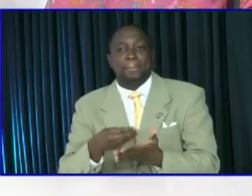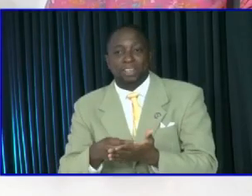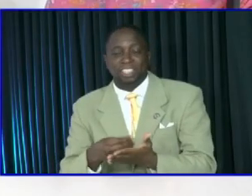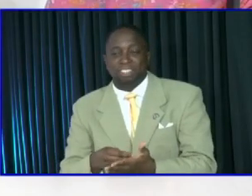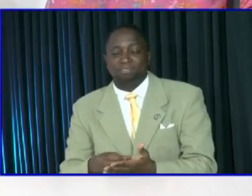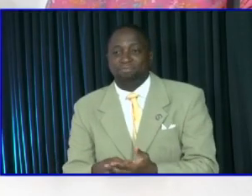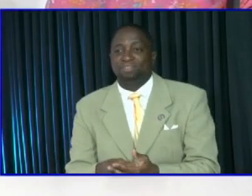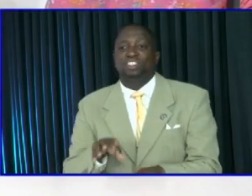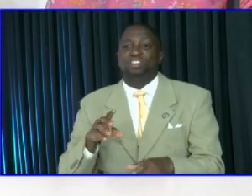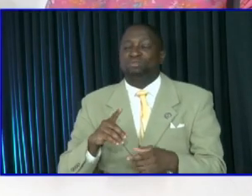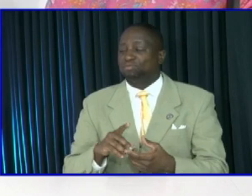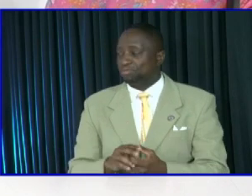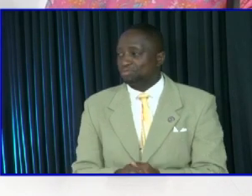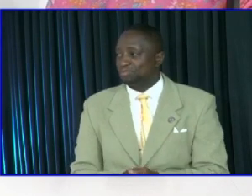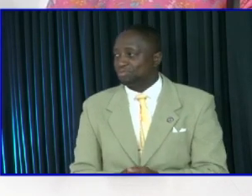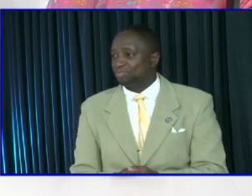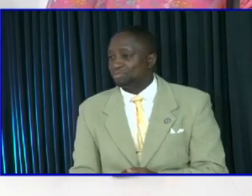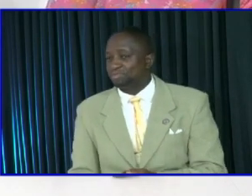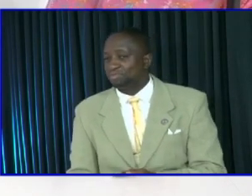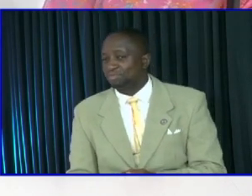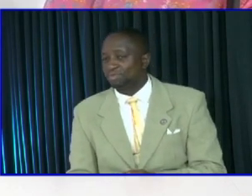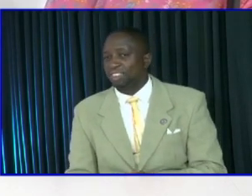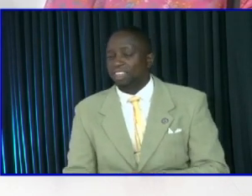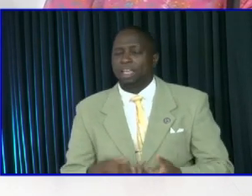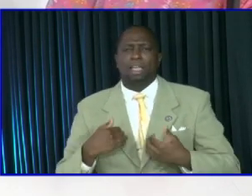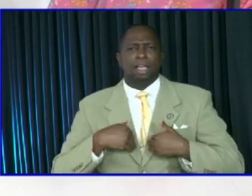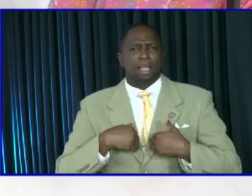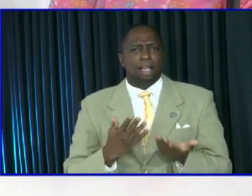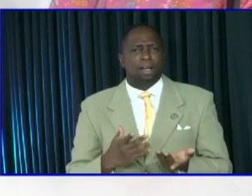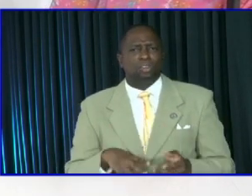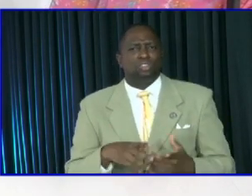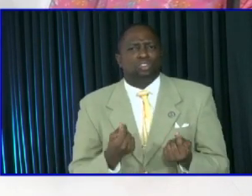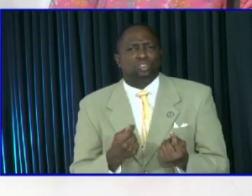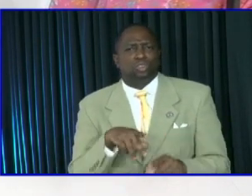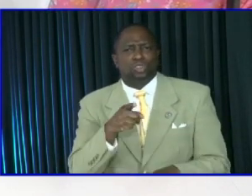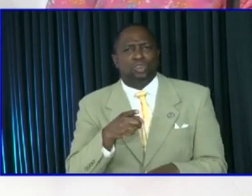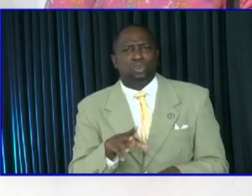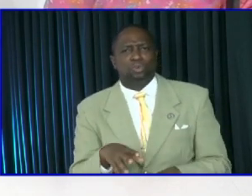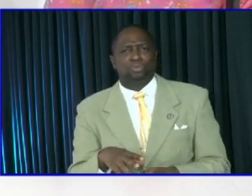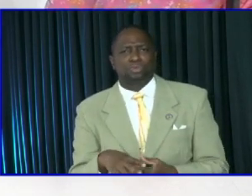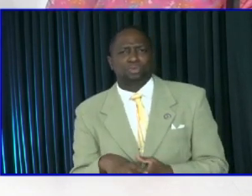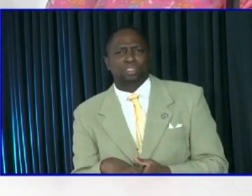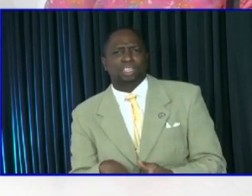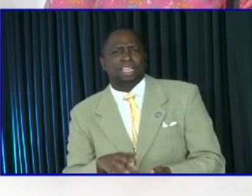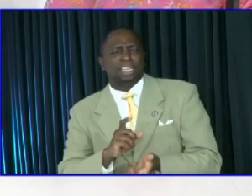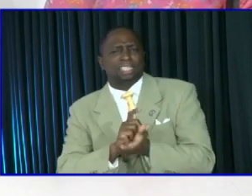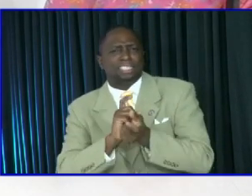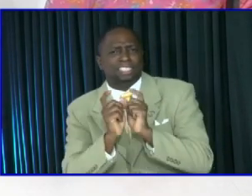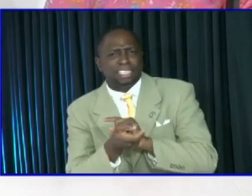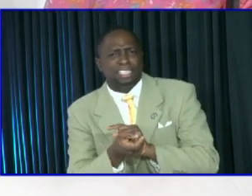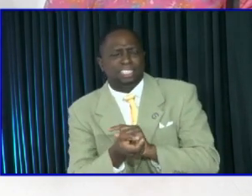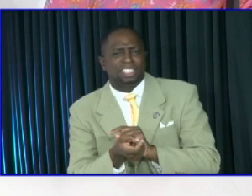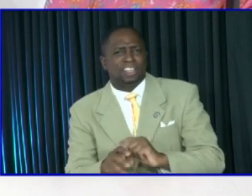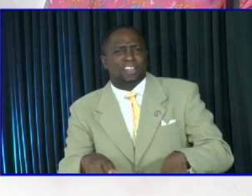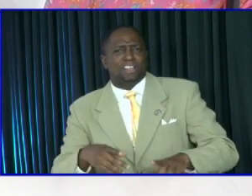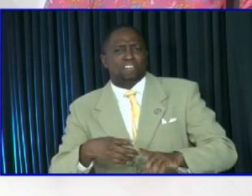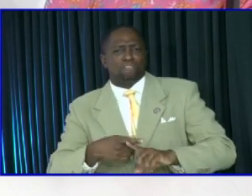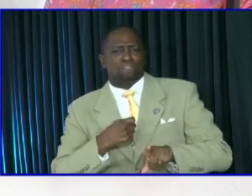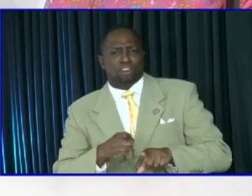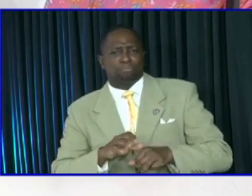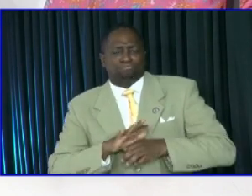really want to know is, how did you make the shift in the midst of all of this from the turmoil to spiritual